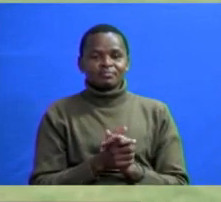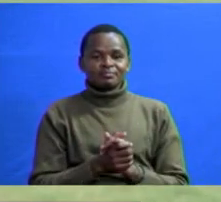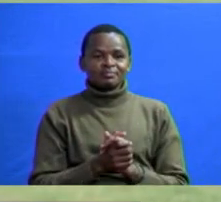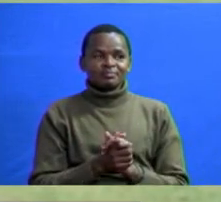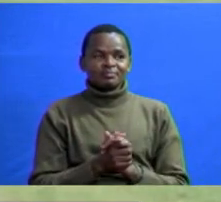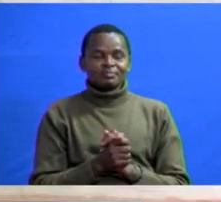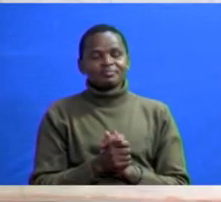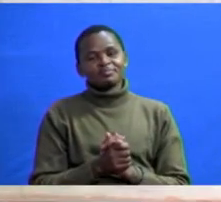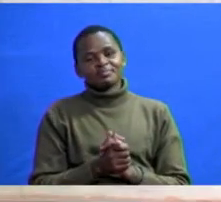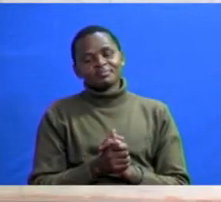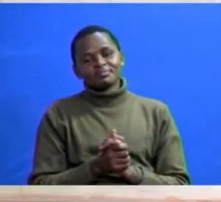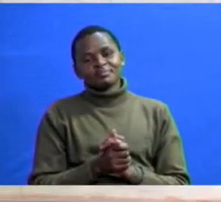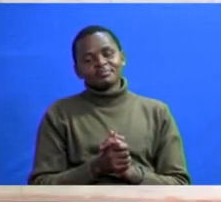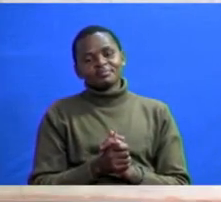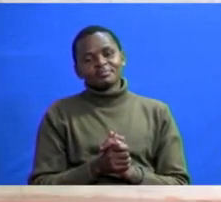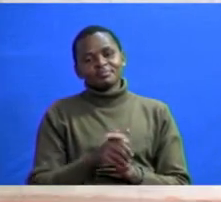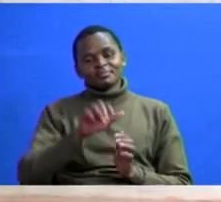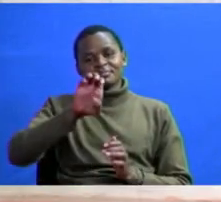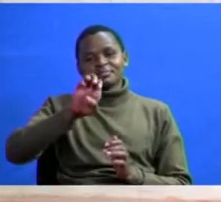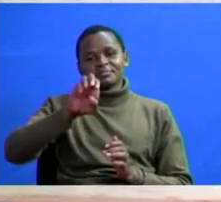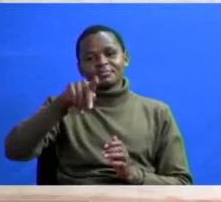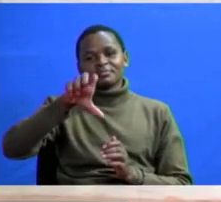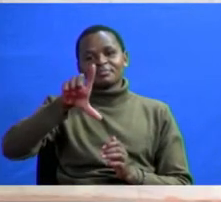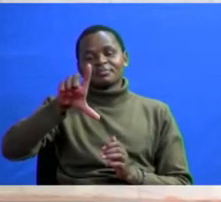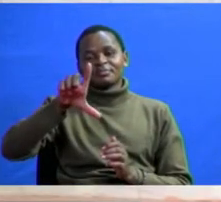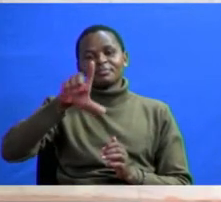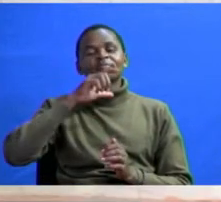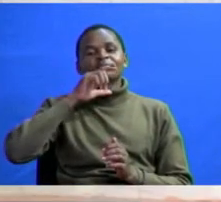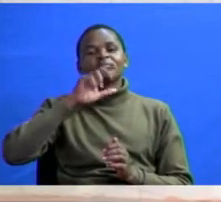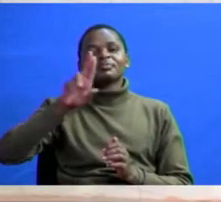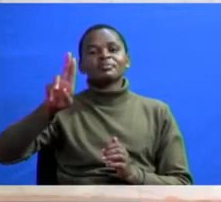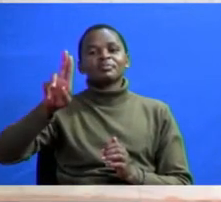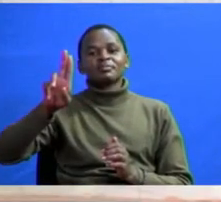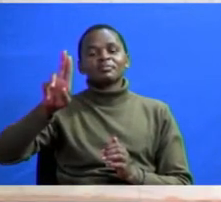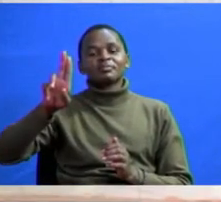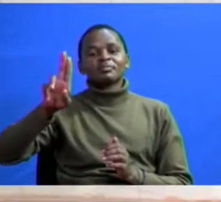Let's go to EPL, where Manchester United reigned supreme over struggling Chelsea in the